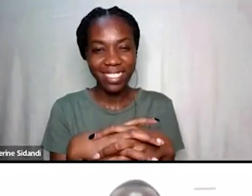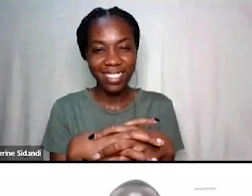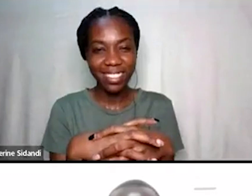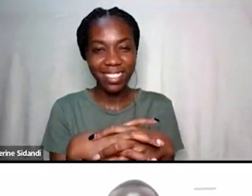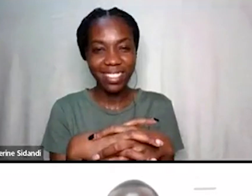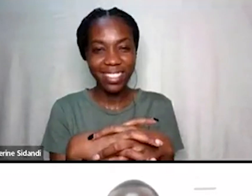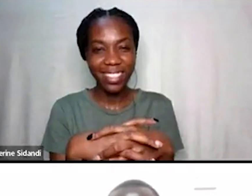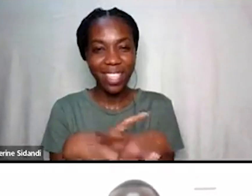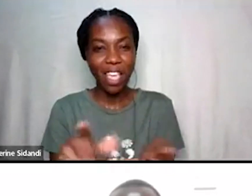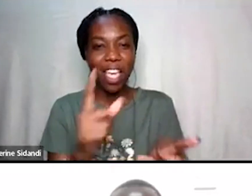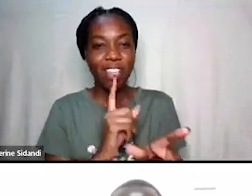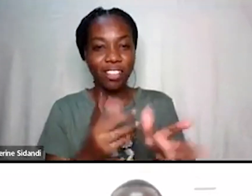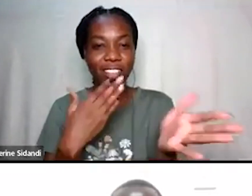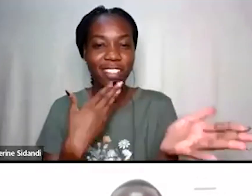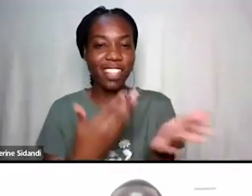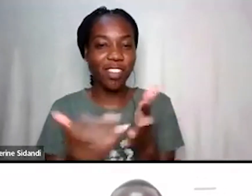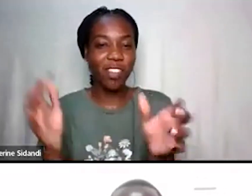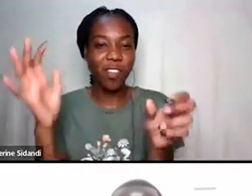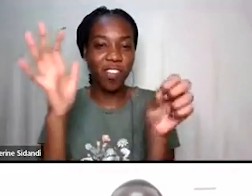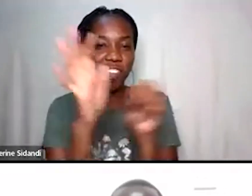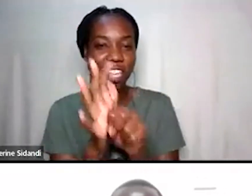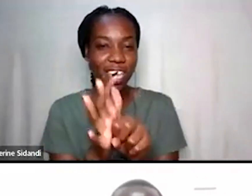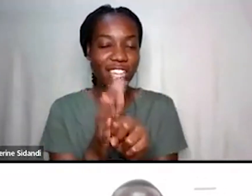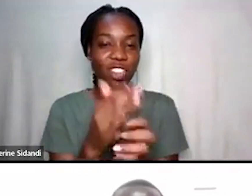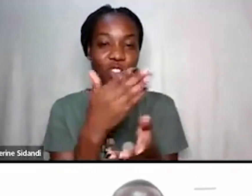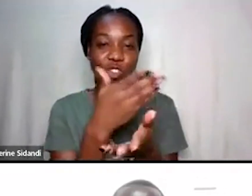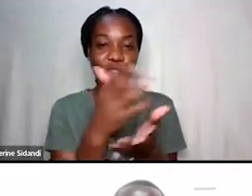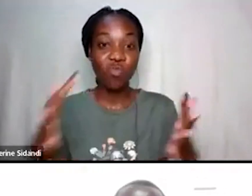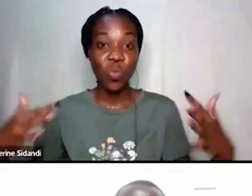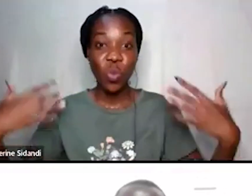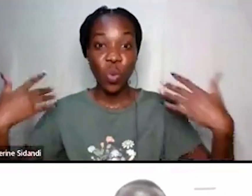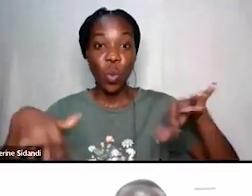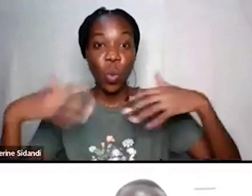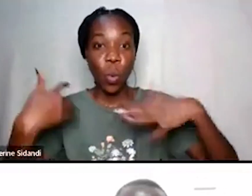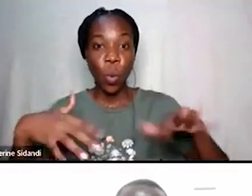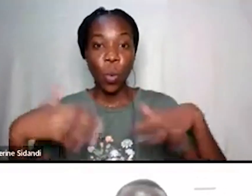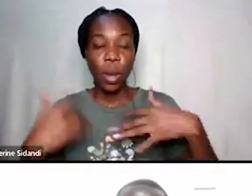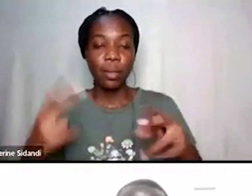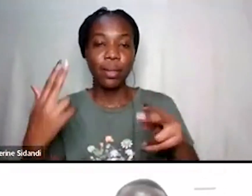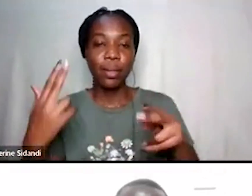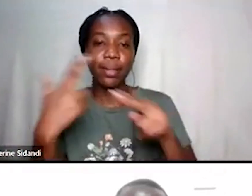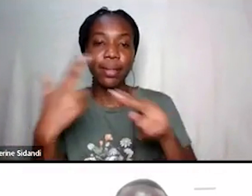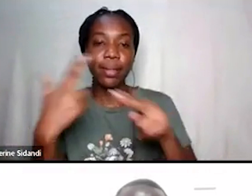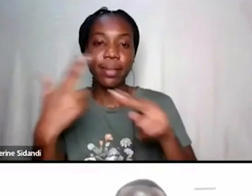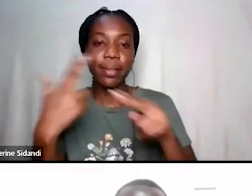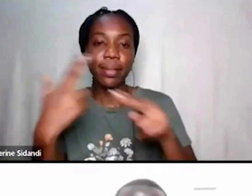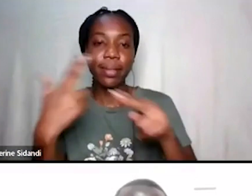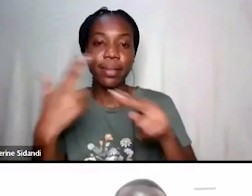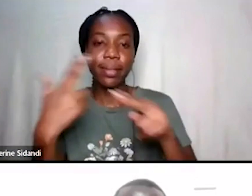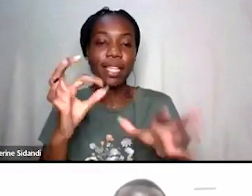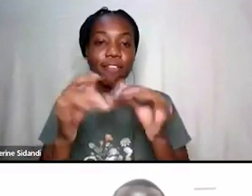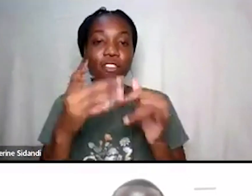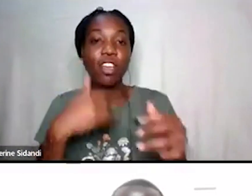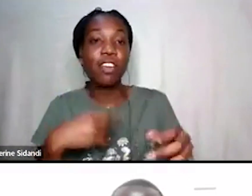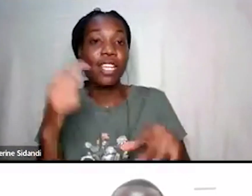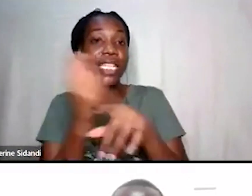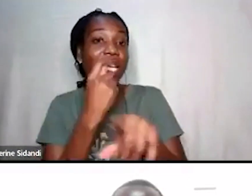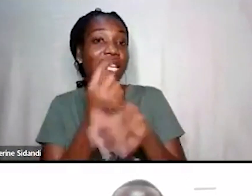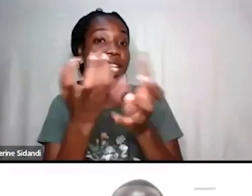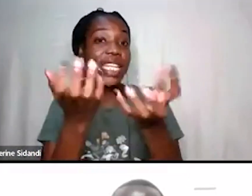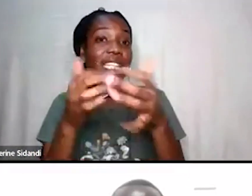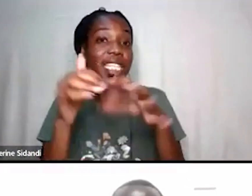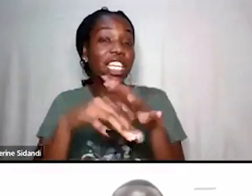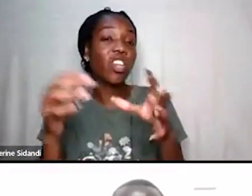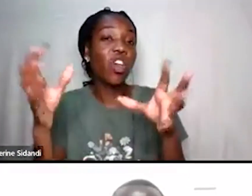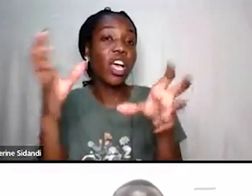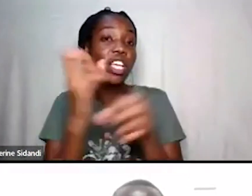So thank you so much. You guys are amazing. My name is Grace Nzula. If you have training needs in your organization,